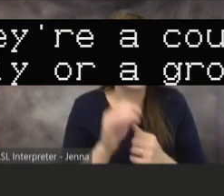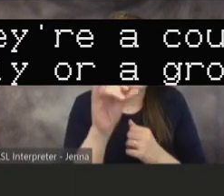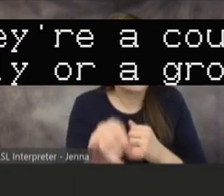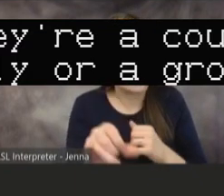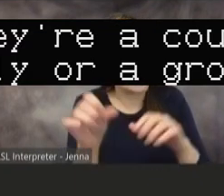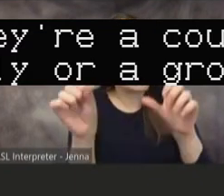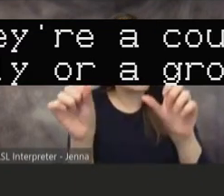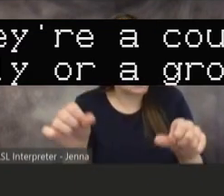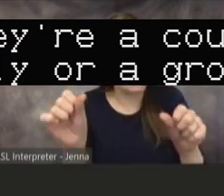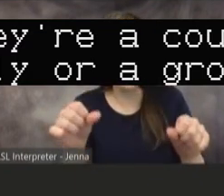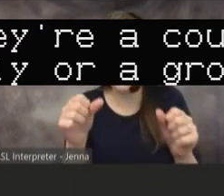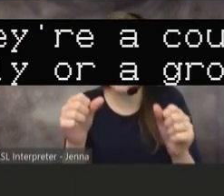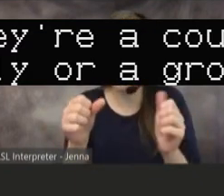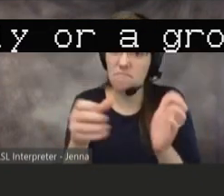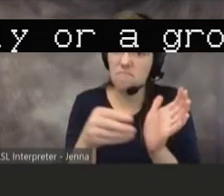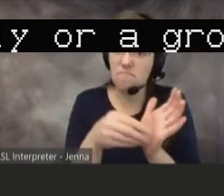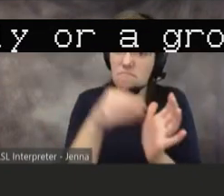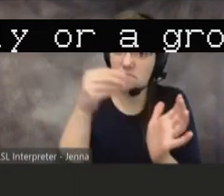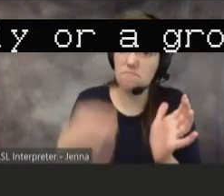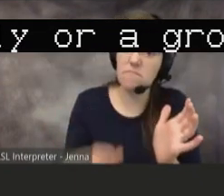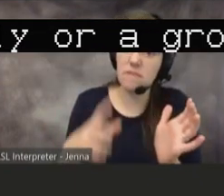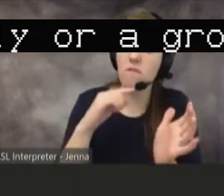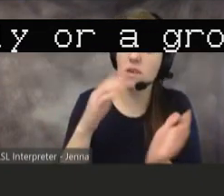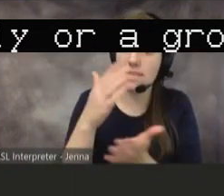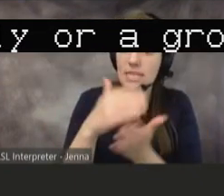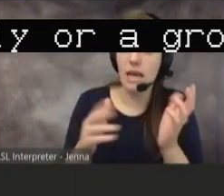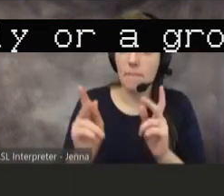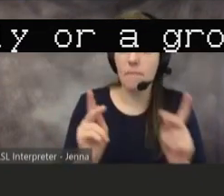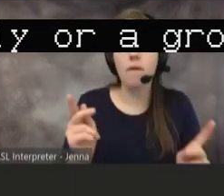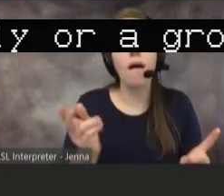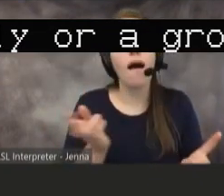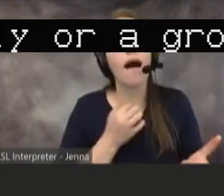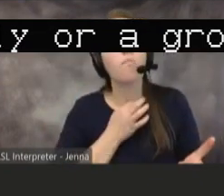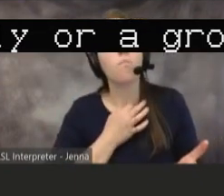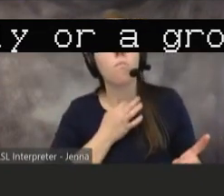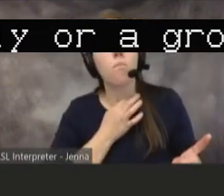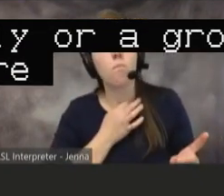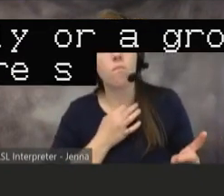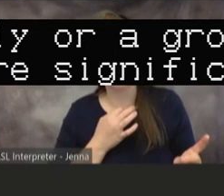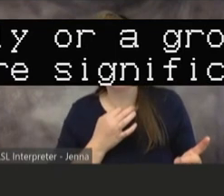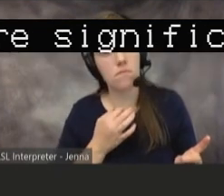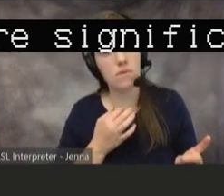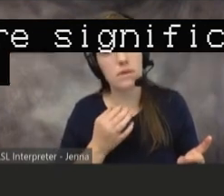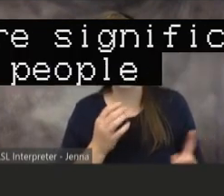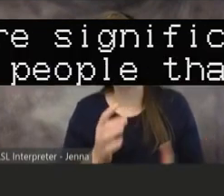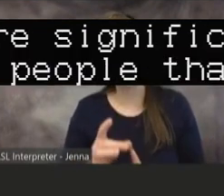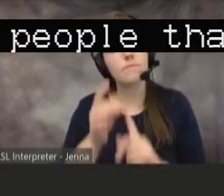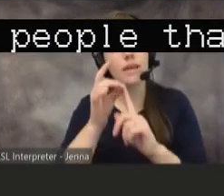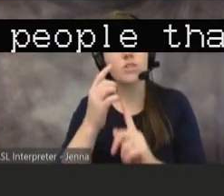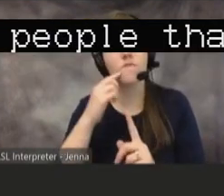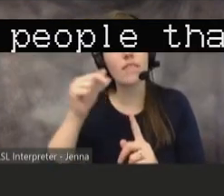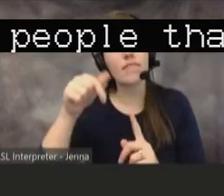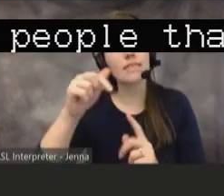significant expense for some people than others. I just didn't know if, especially on some of these